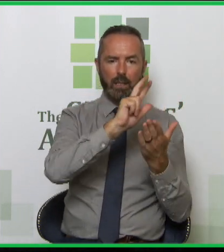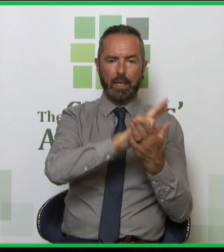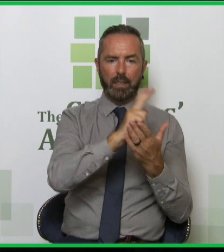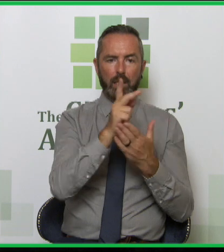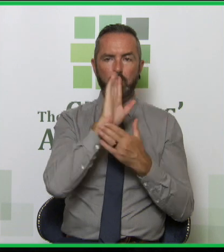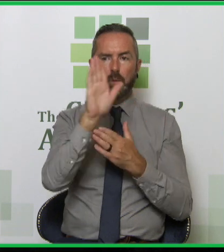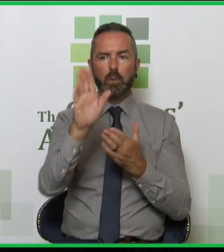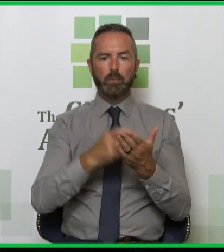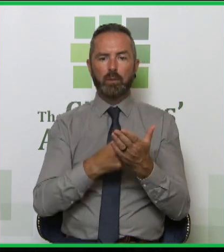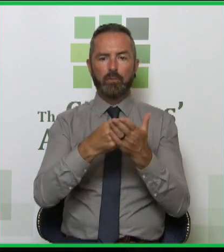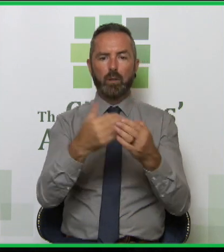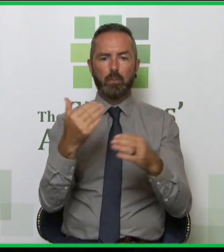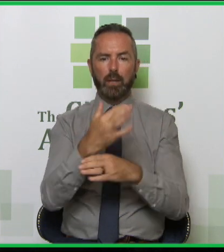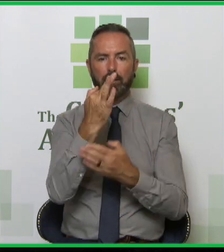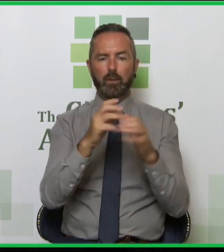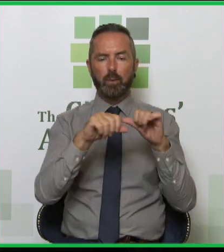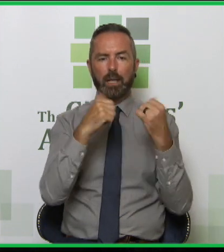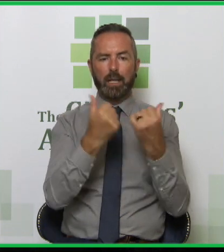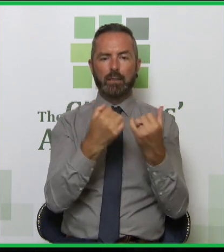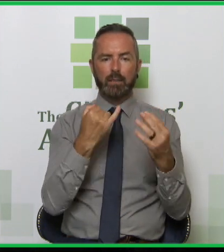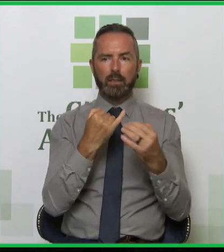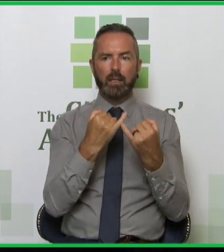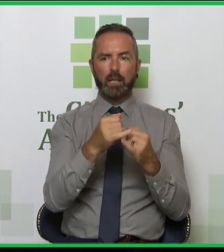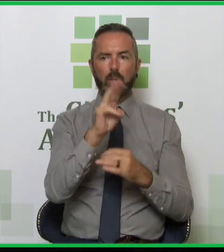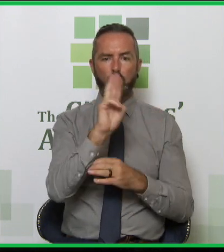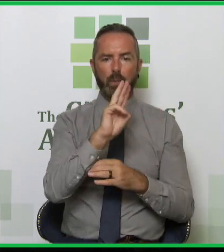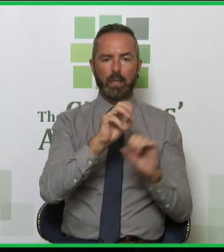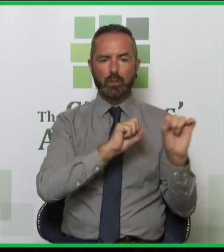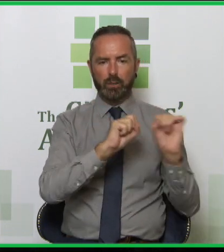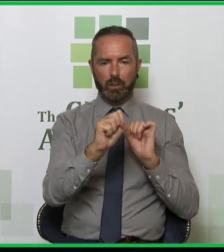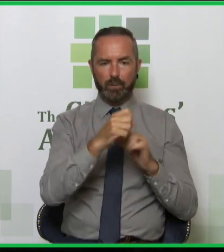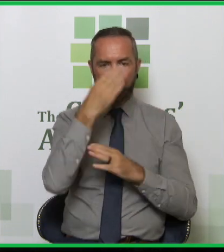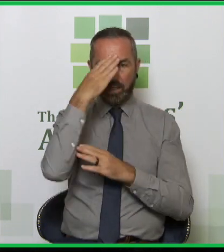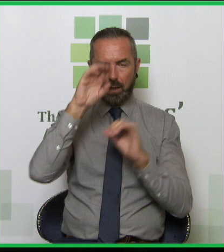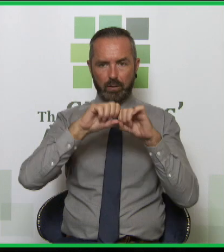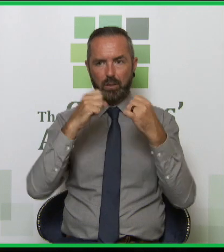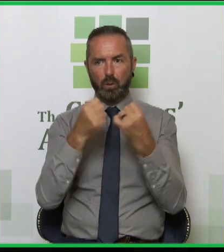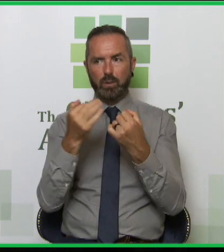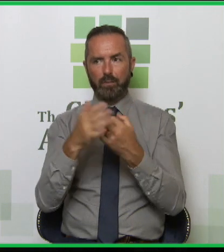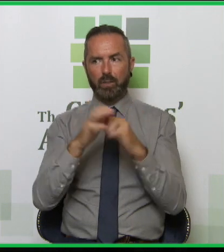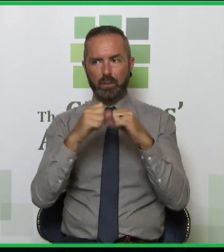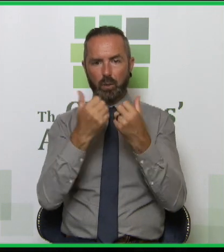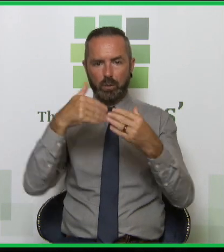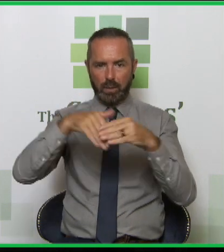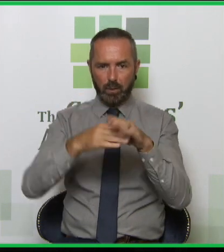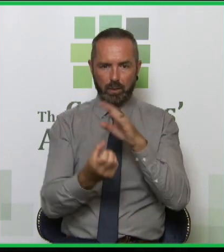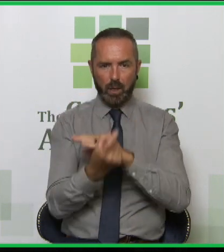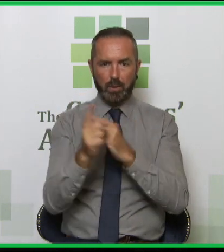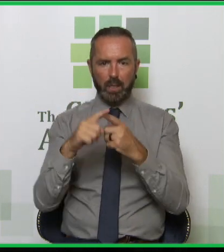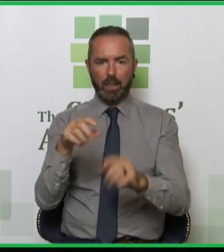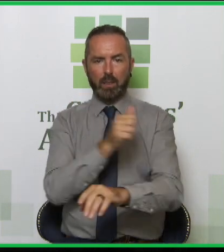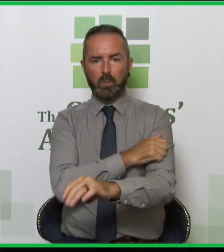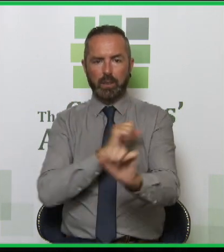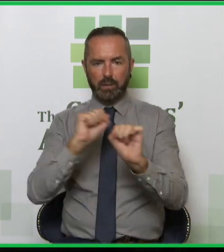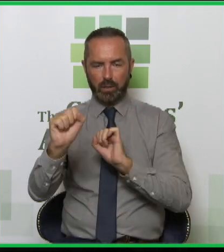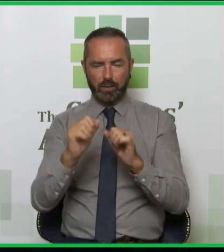by a number of agencies such as the Probation Service, the Irish Association for Social Inclusion Opportunities, and indeed the Prison Service